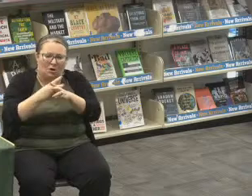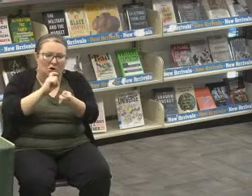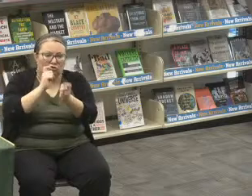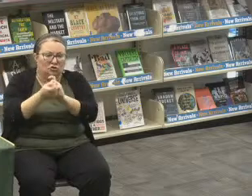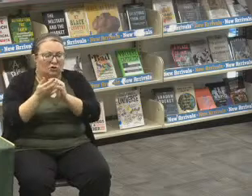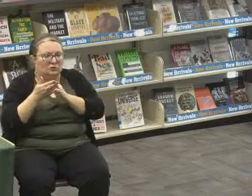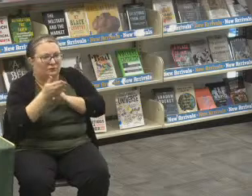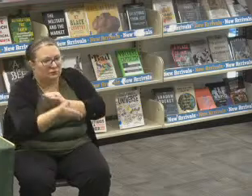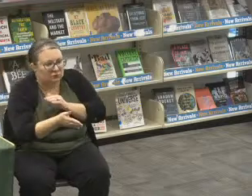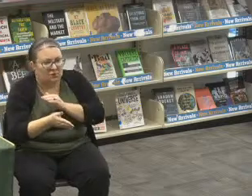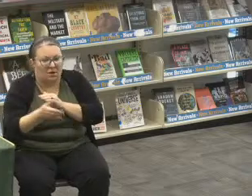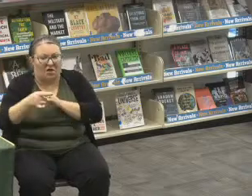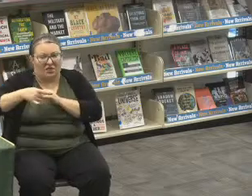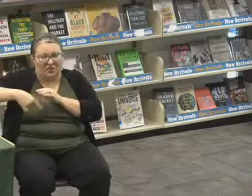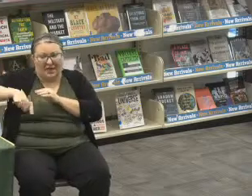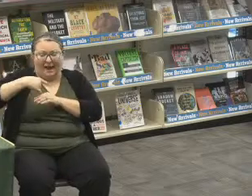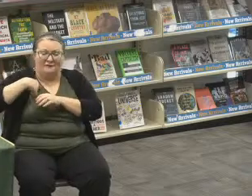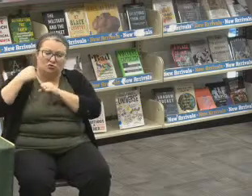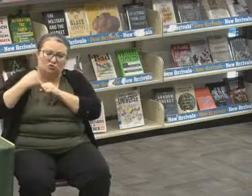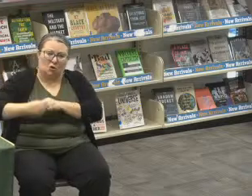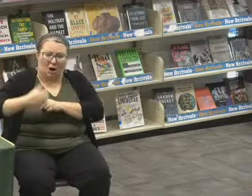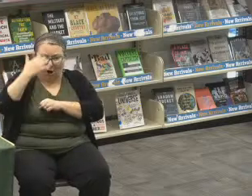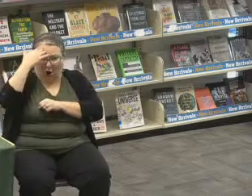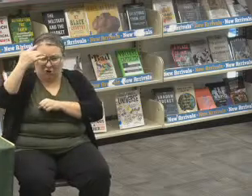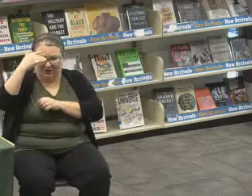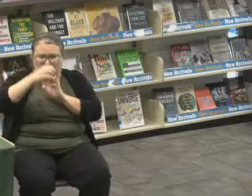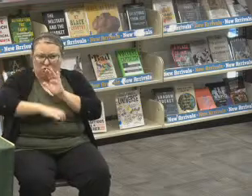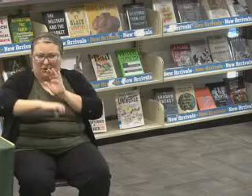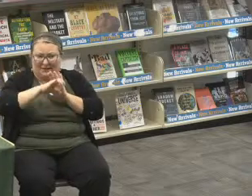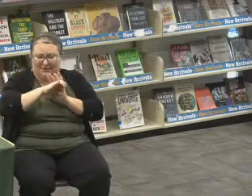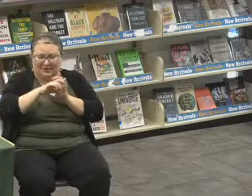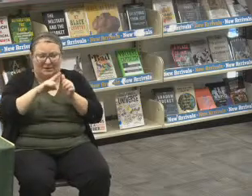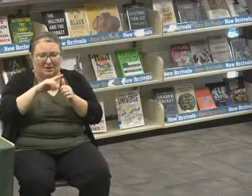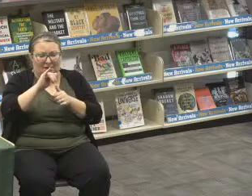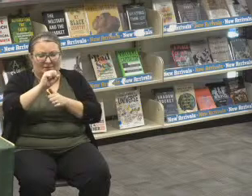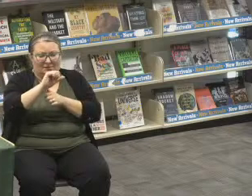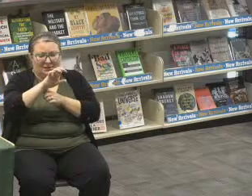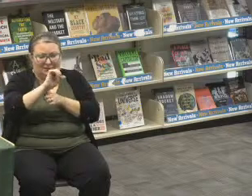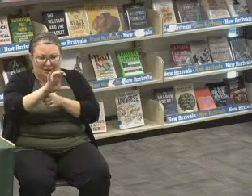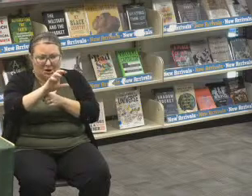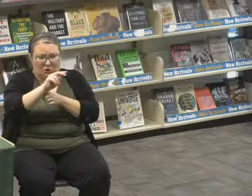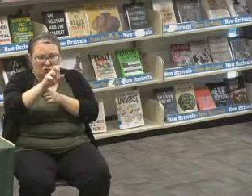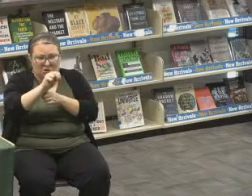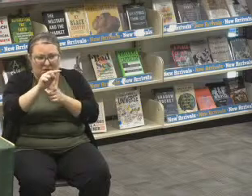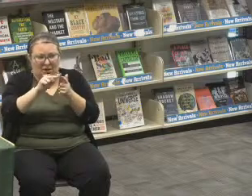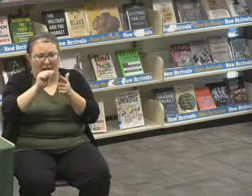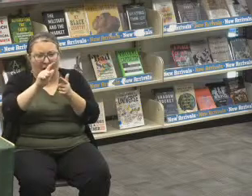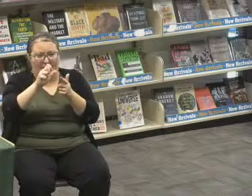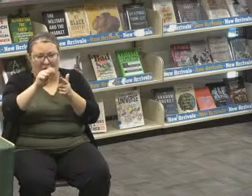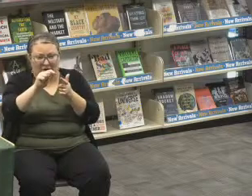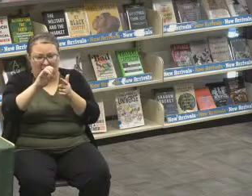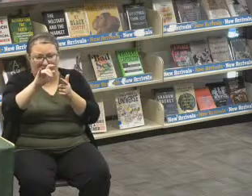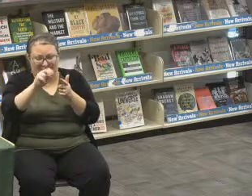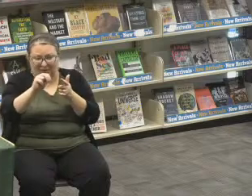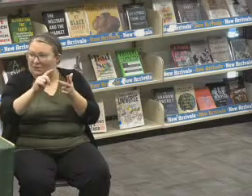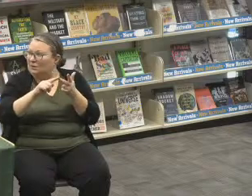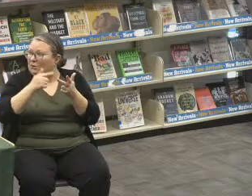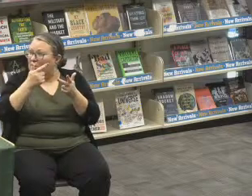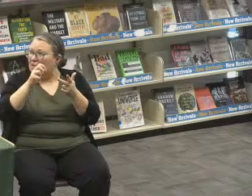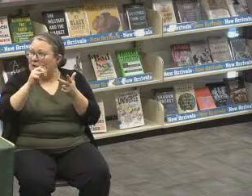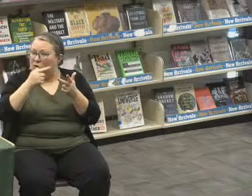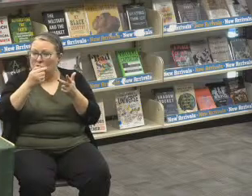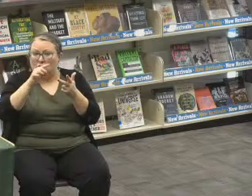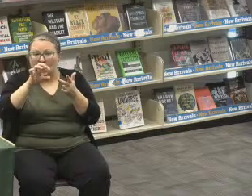destiny, a lot of them have very strong autistic traits. Isaac Newton, Albert Einstein, Glenn Gould,